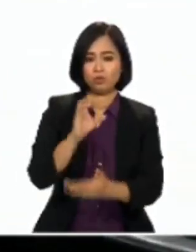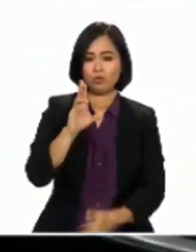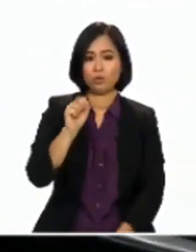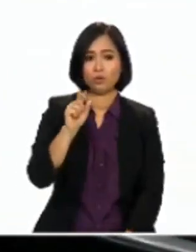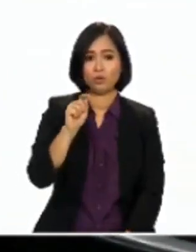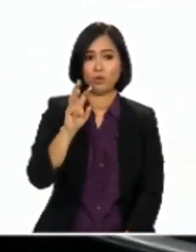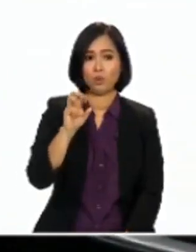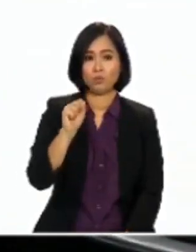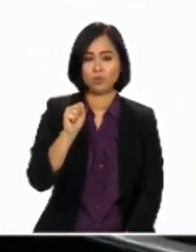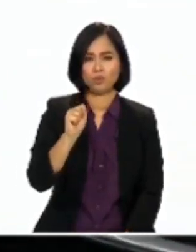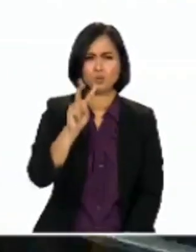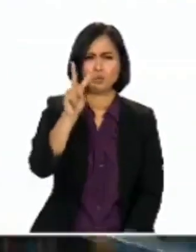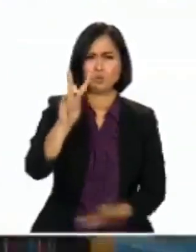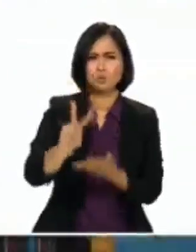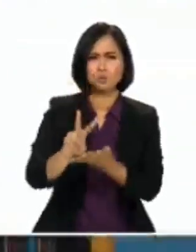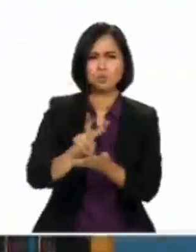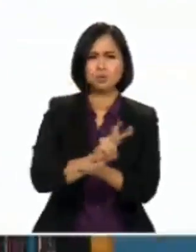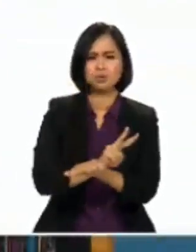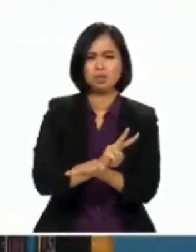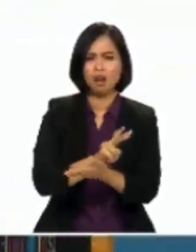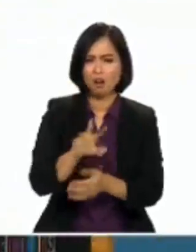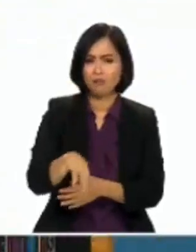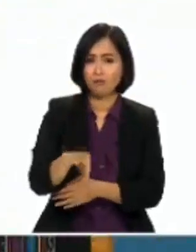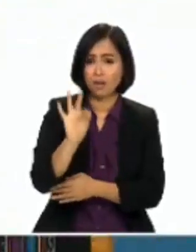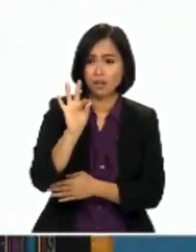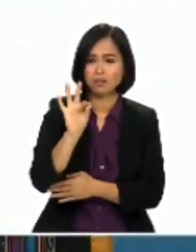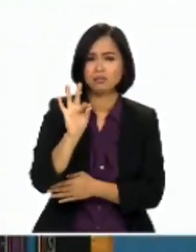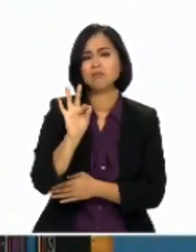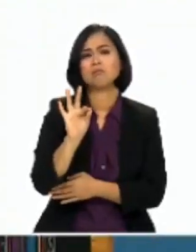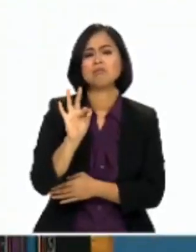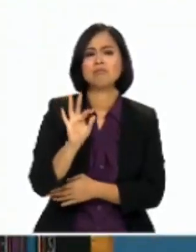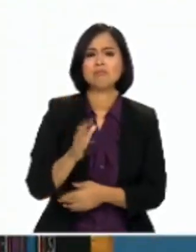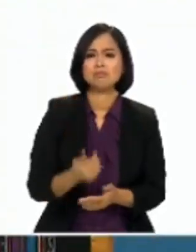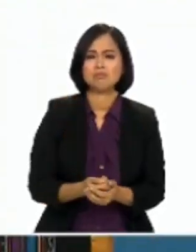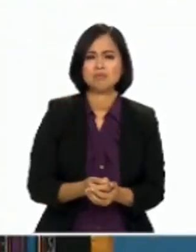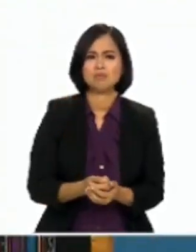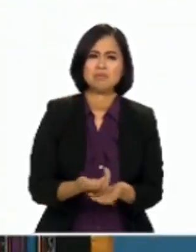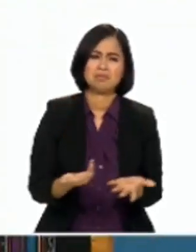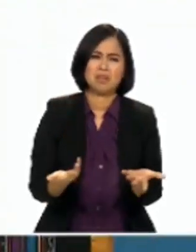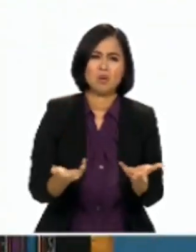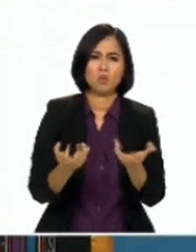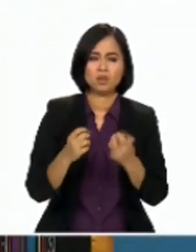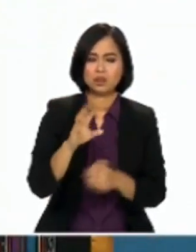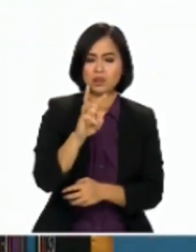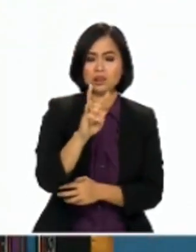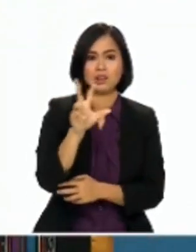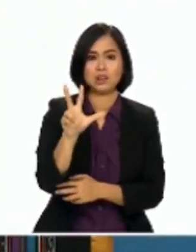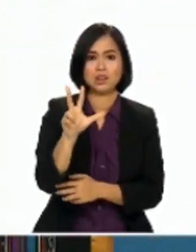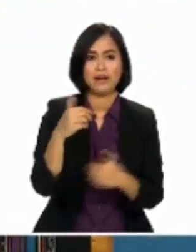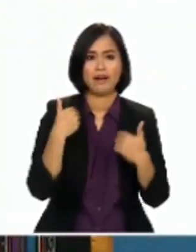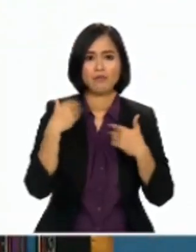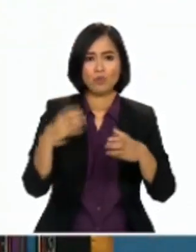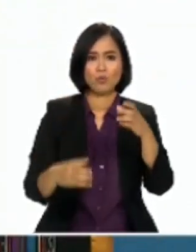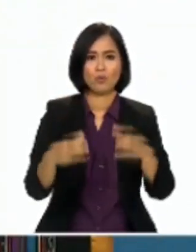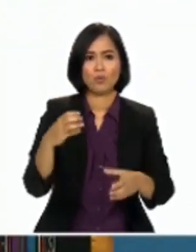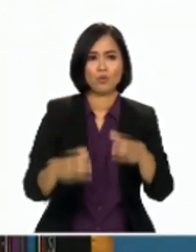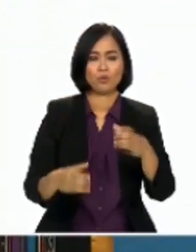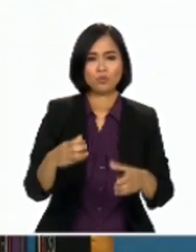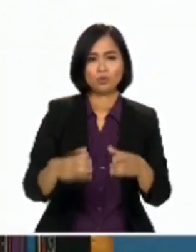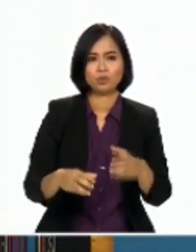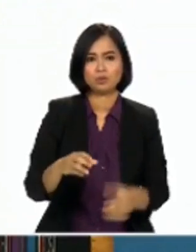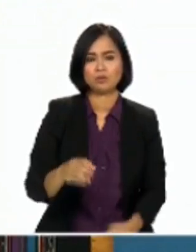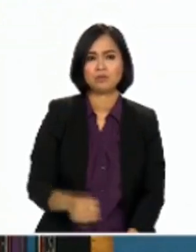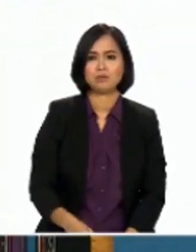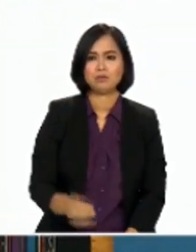ago and found out that there are about 63 of them facing charges, criminal charges,